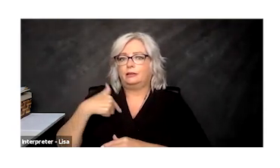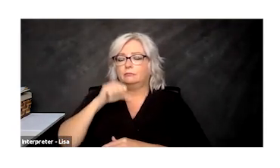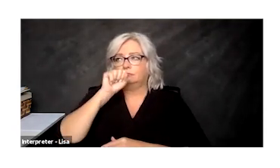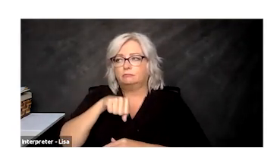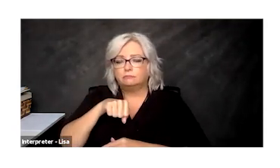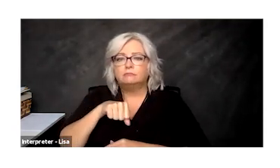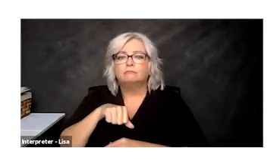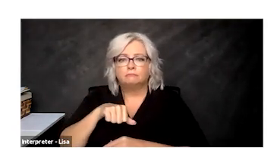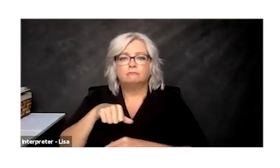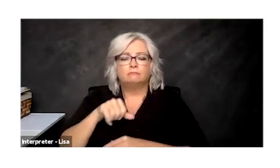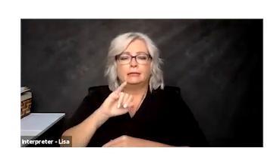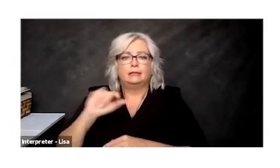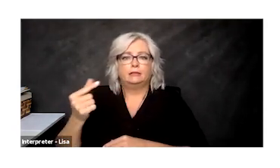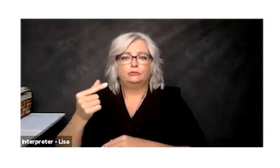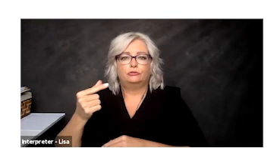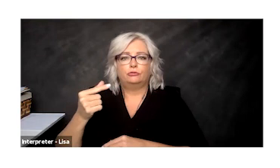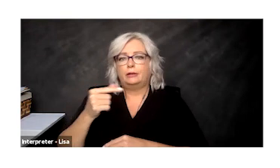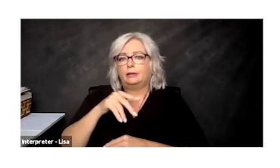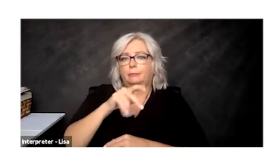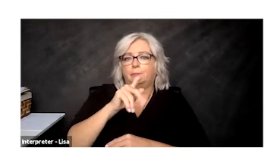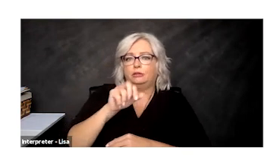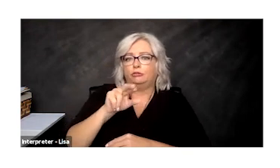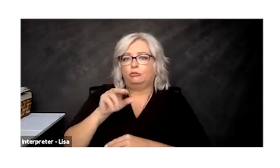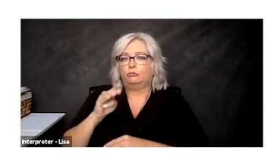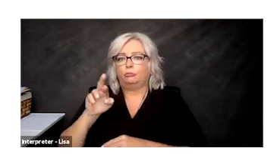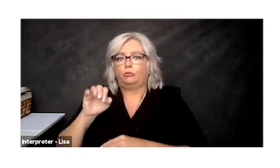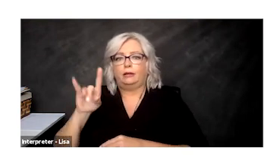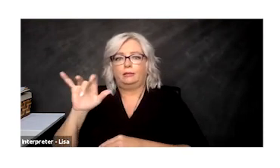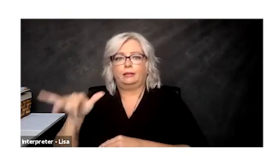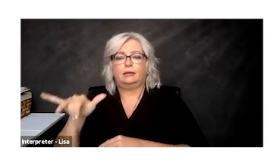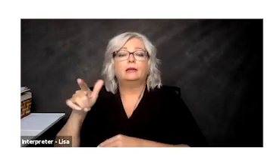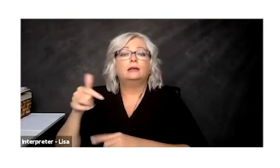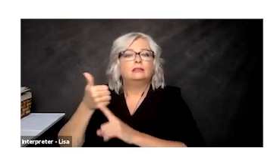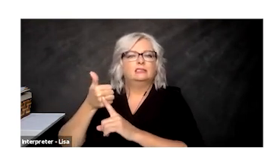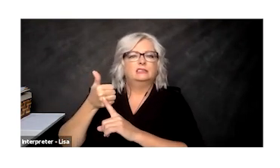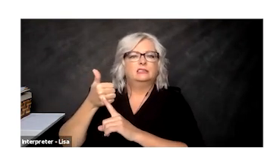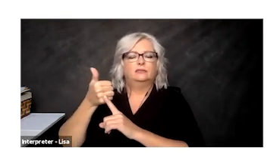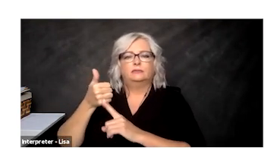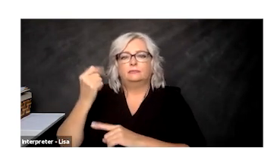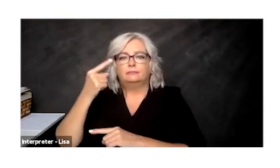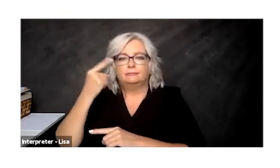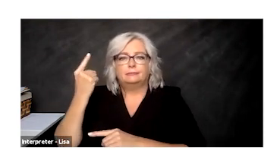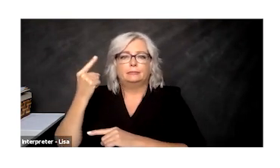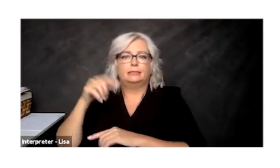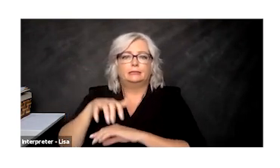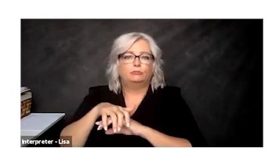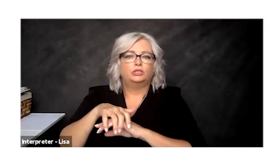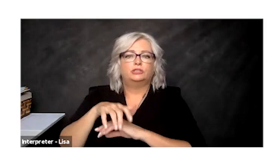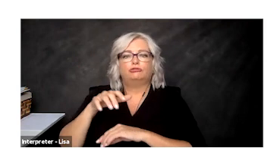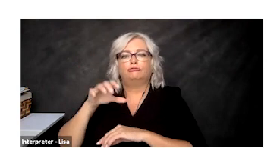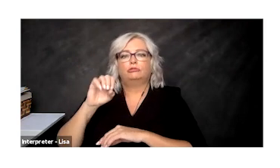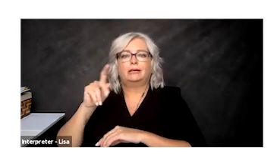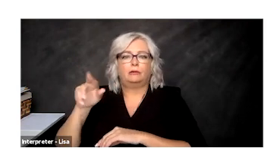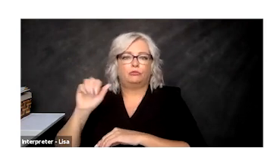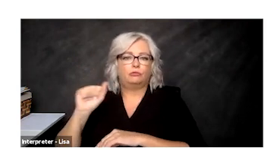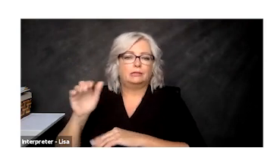His Instagram is Peter Brathwaite. He's a Black British opera singer. And during the quarantine, he started